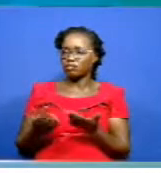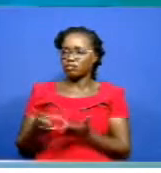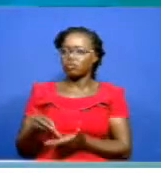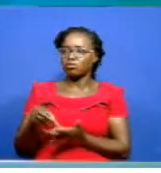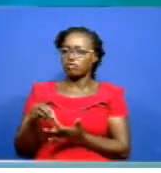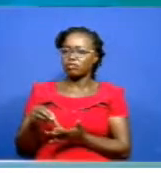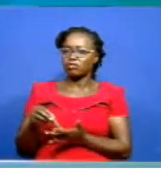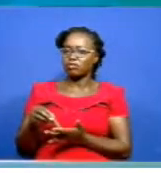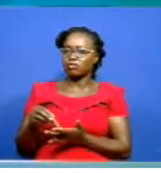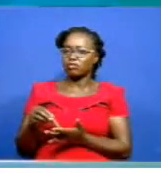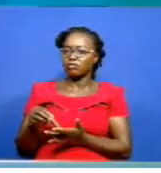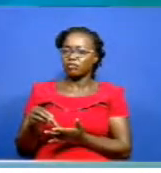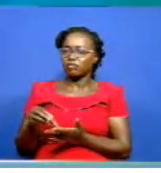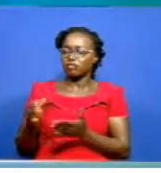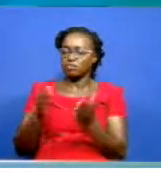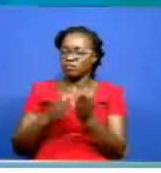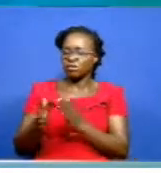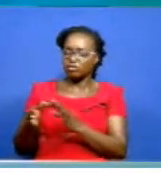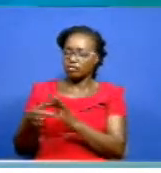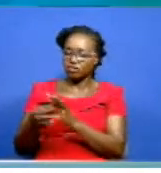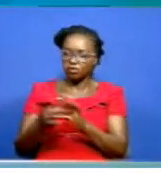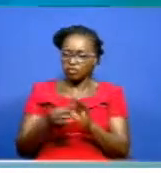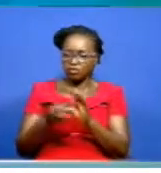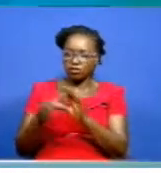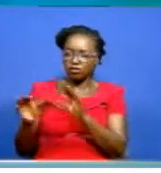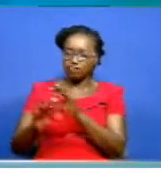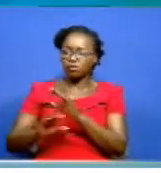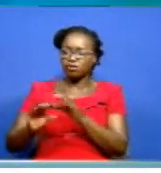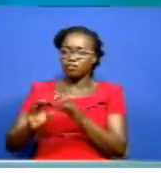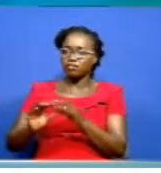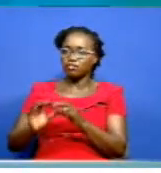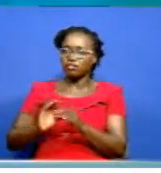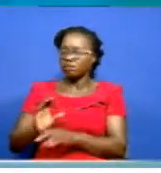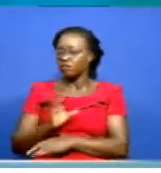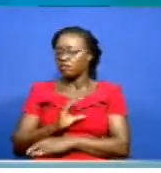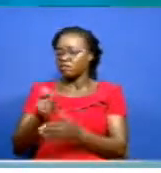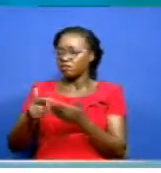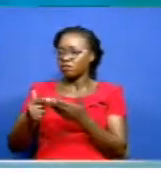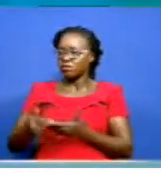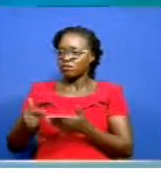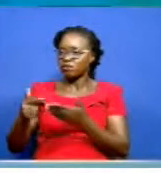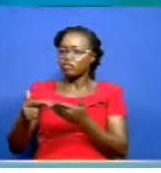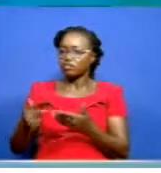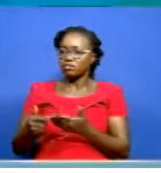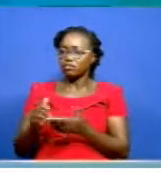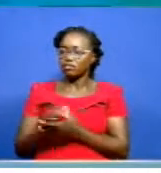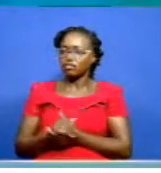for example, planning and coordination subcommittee. So they are, of course, in the discussions, and